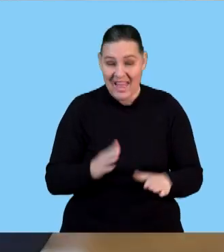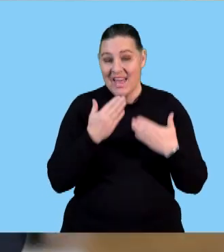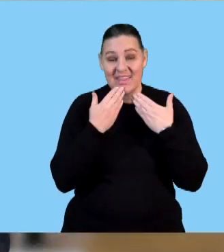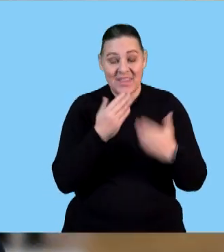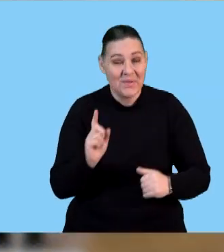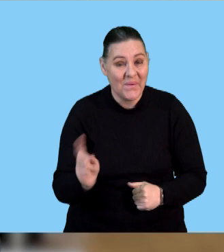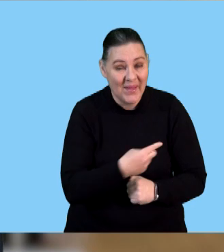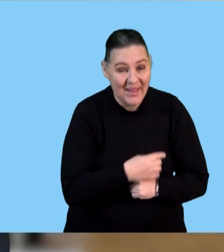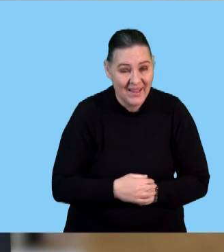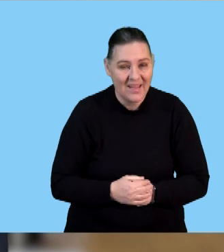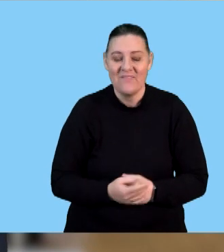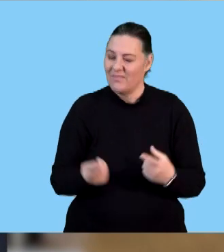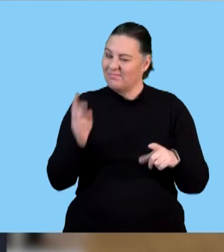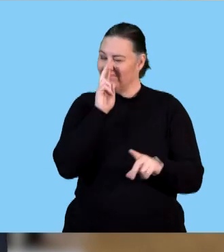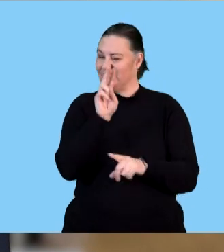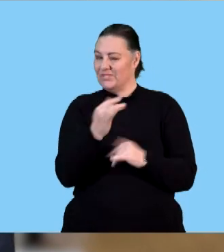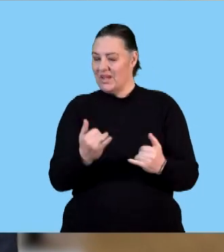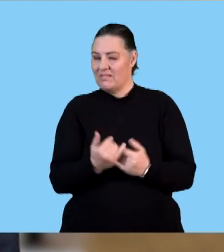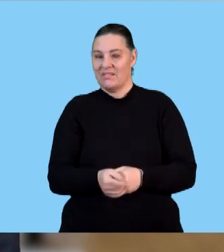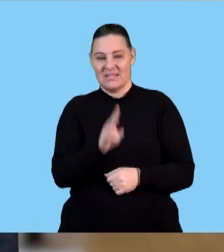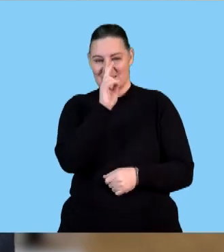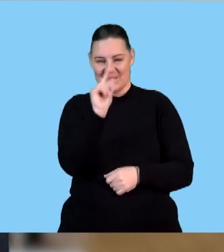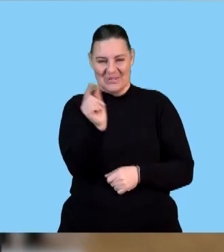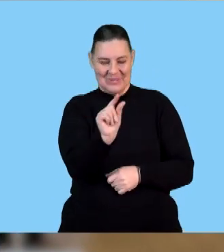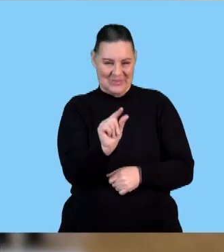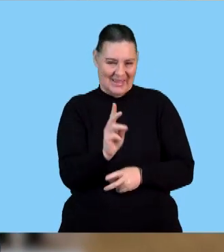Thank you everyone for tuning in today. Looking forward to chatting